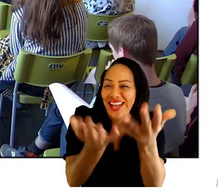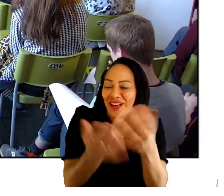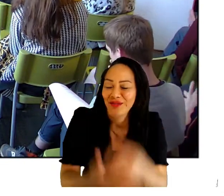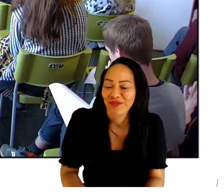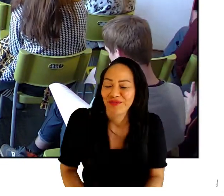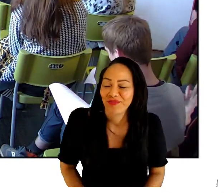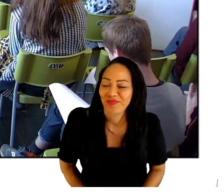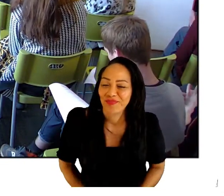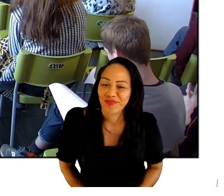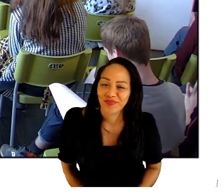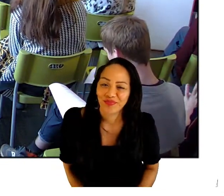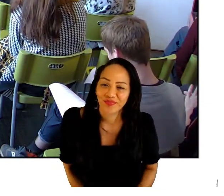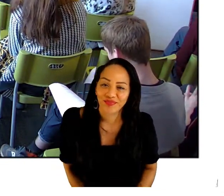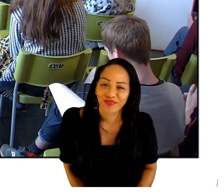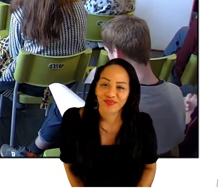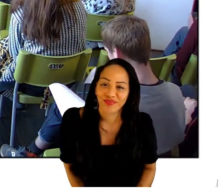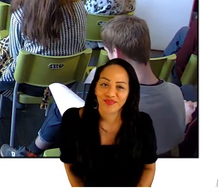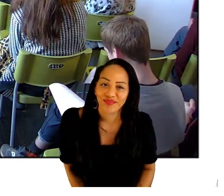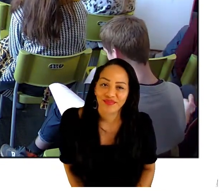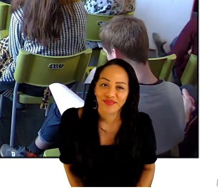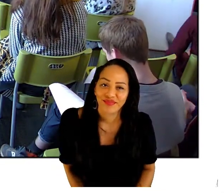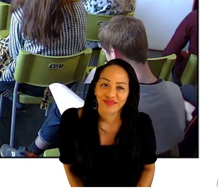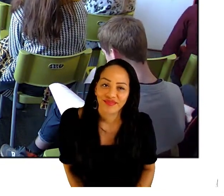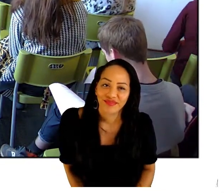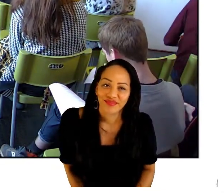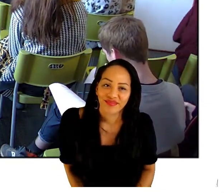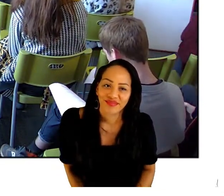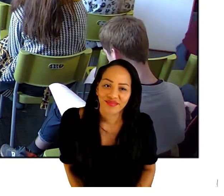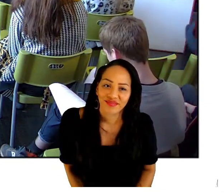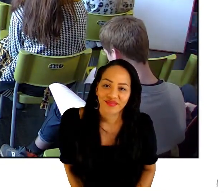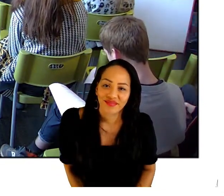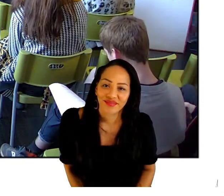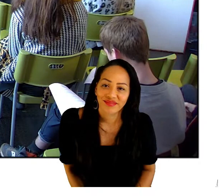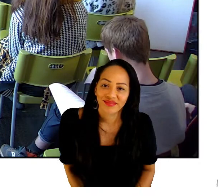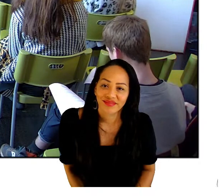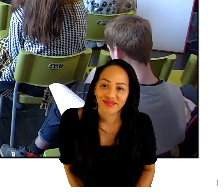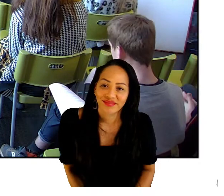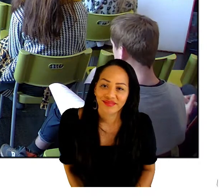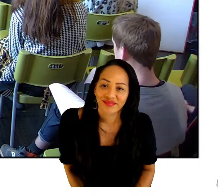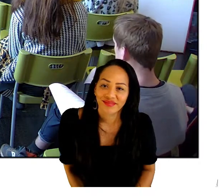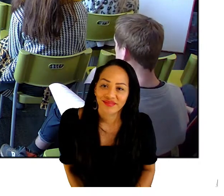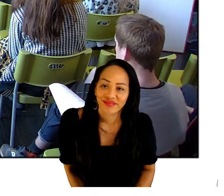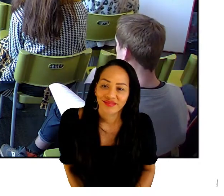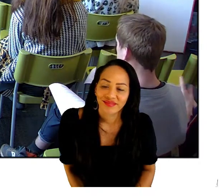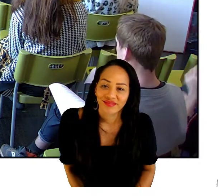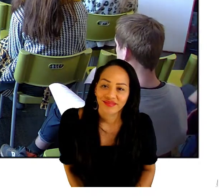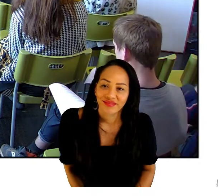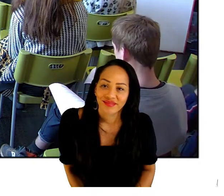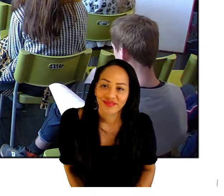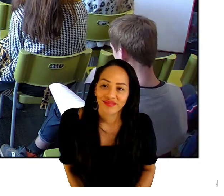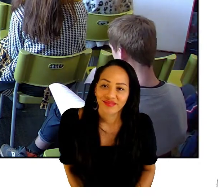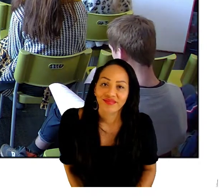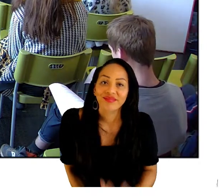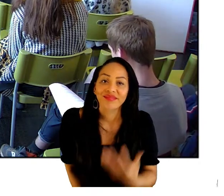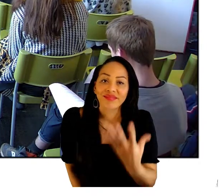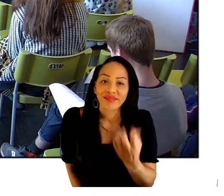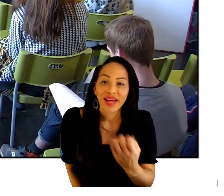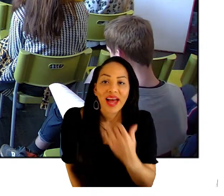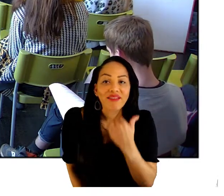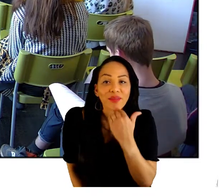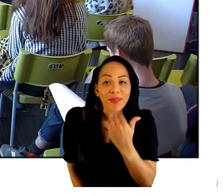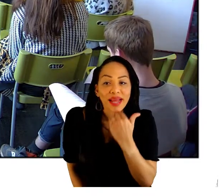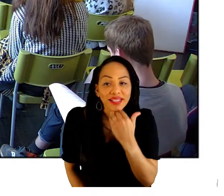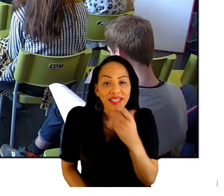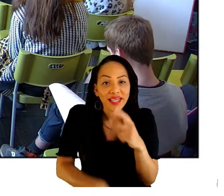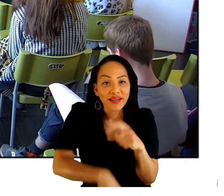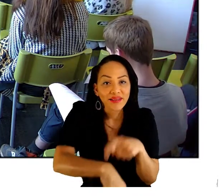Thank you very much. We do have plenty of time for questions. Anybody in the room